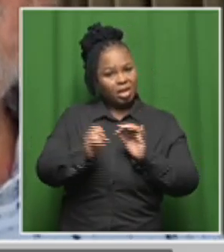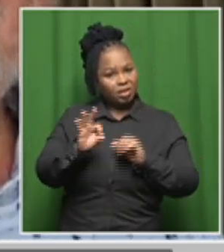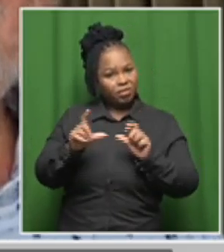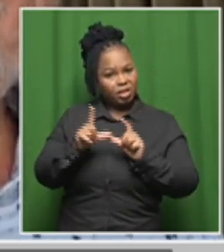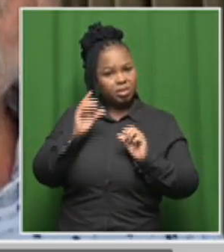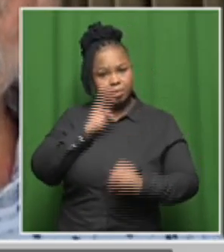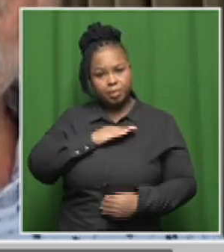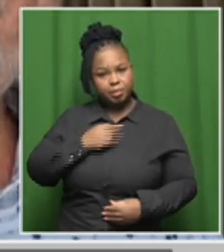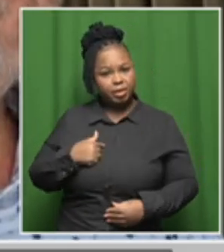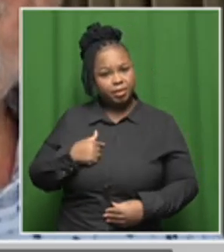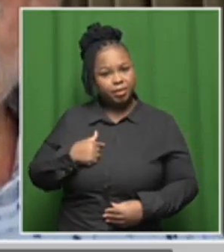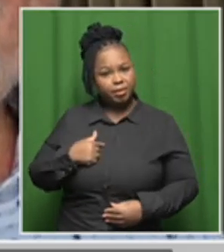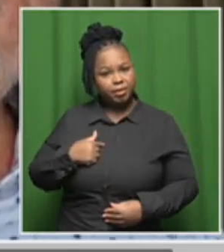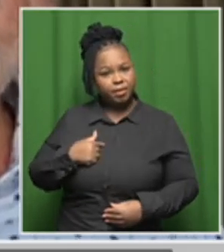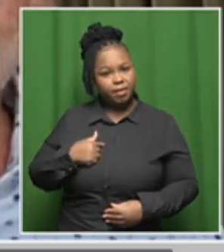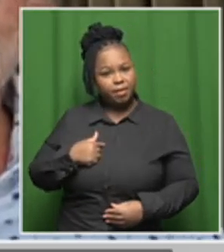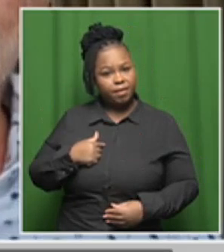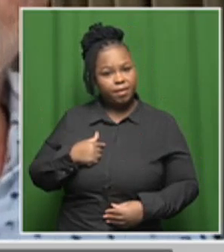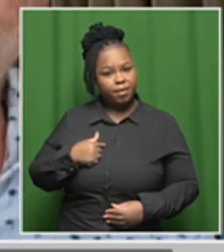license?